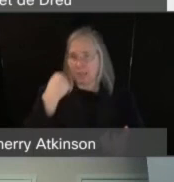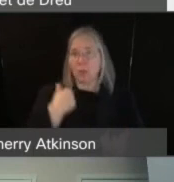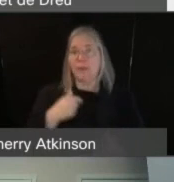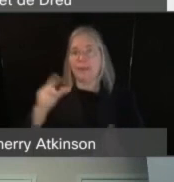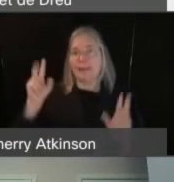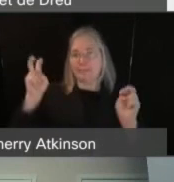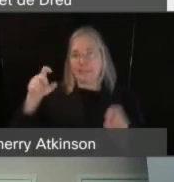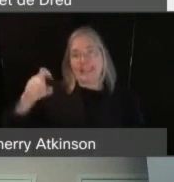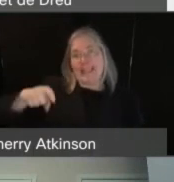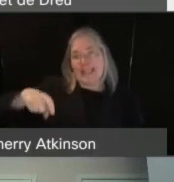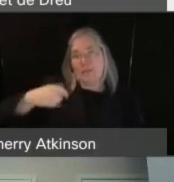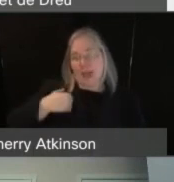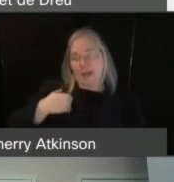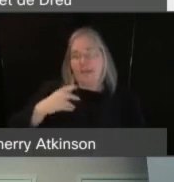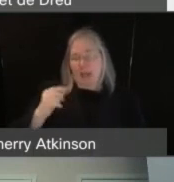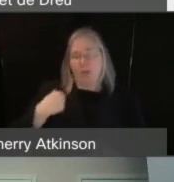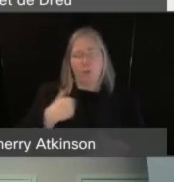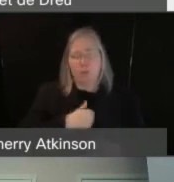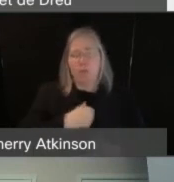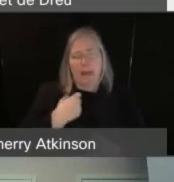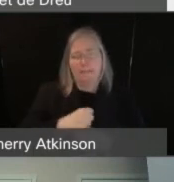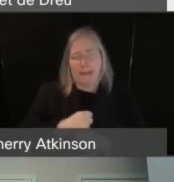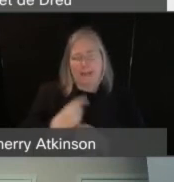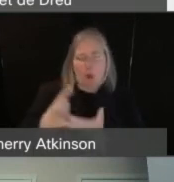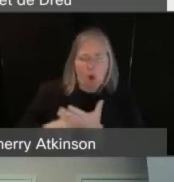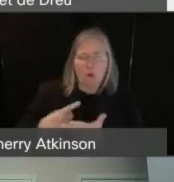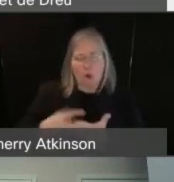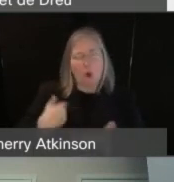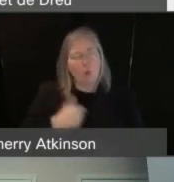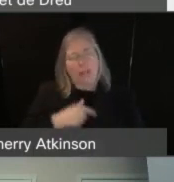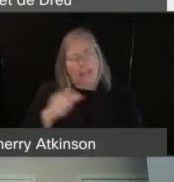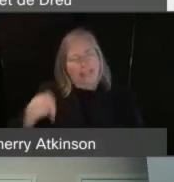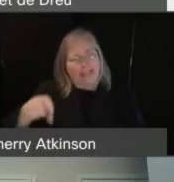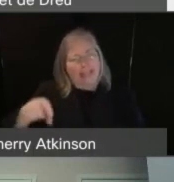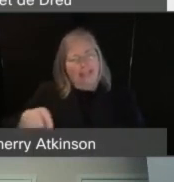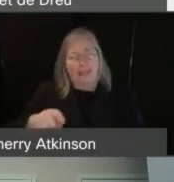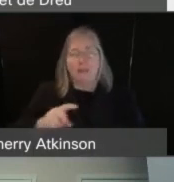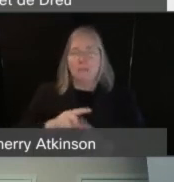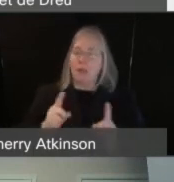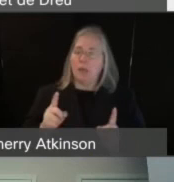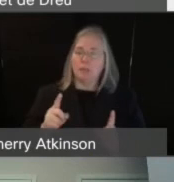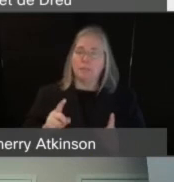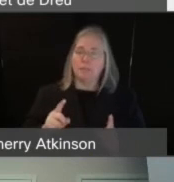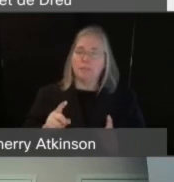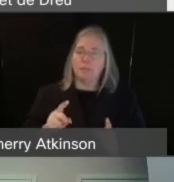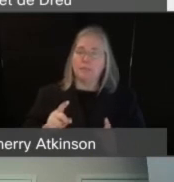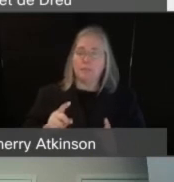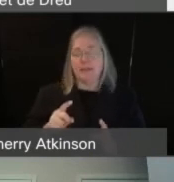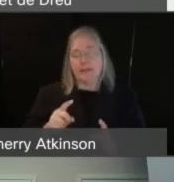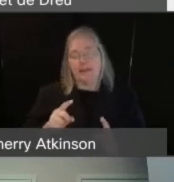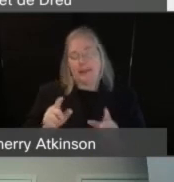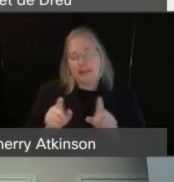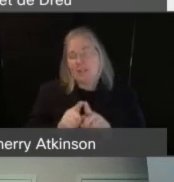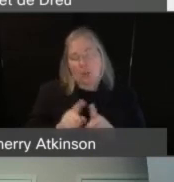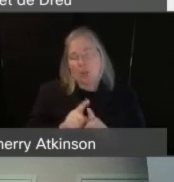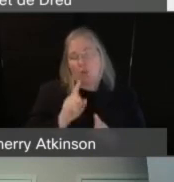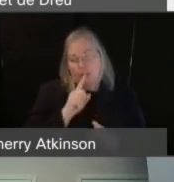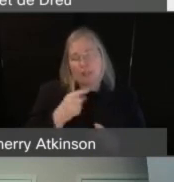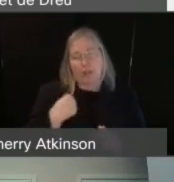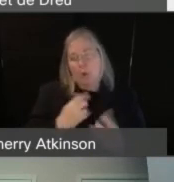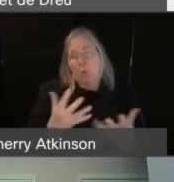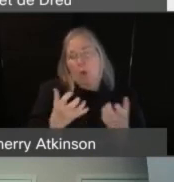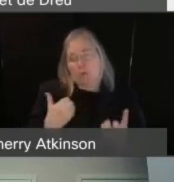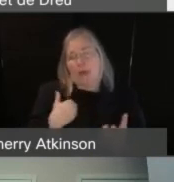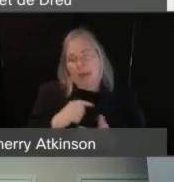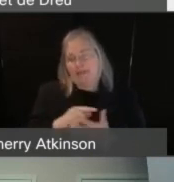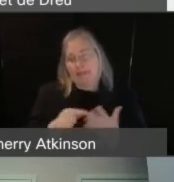them, and we can make the arguments that we need to have them, but it is also that we want to have them, and this is